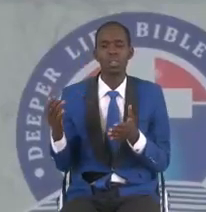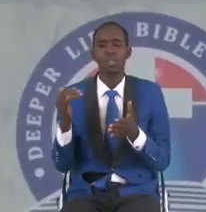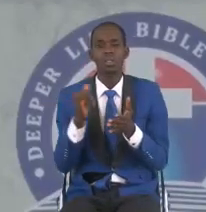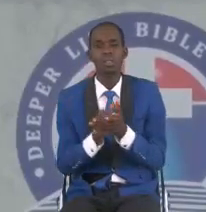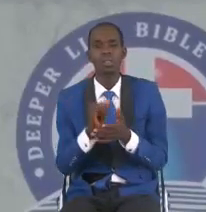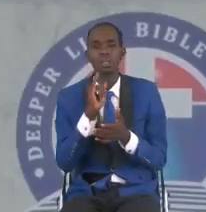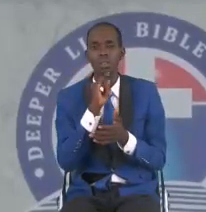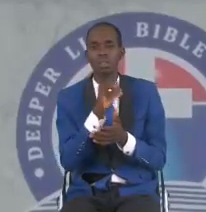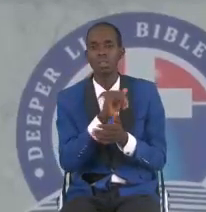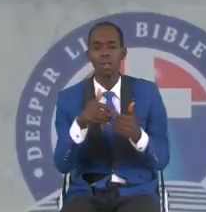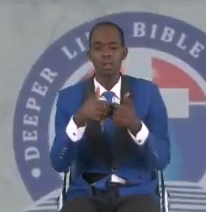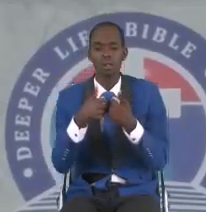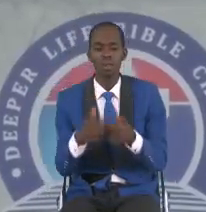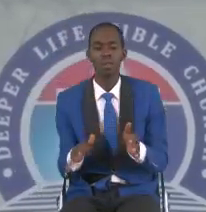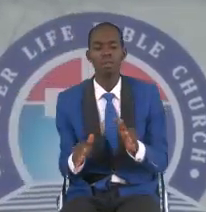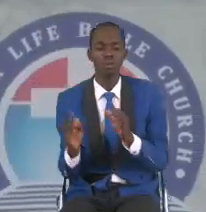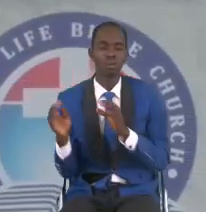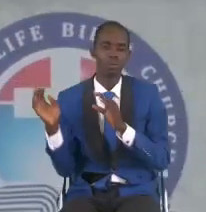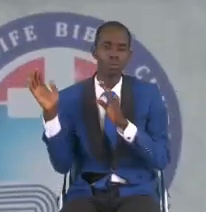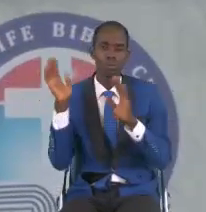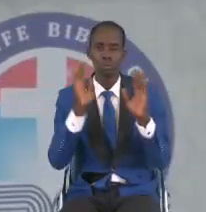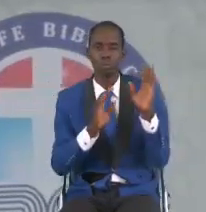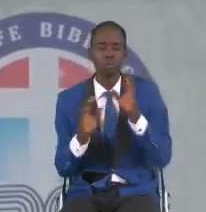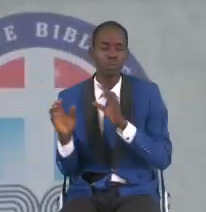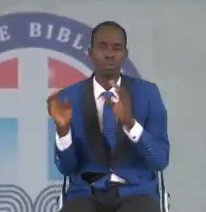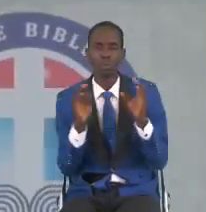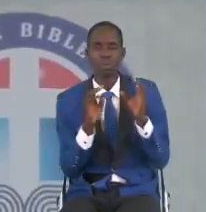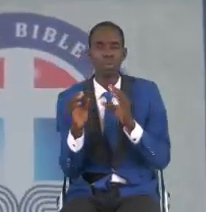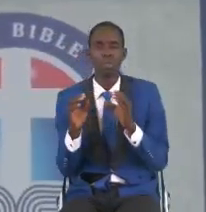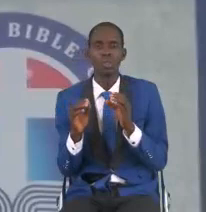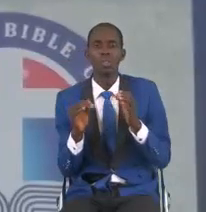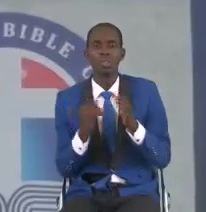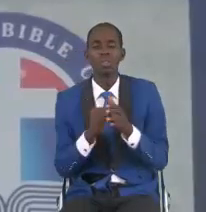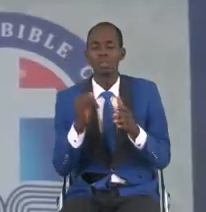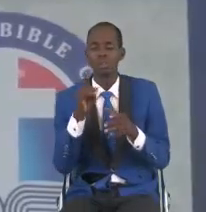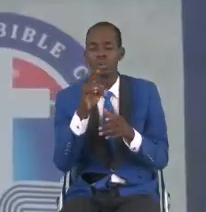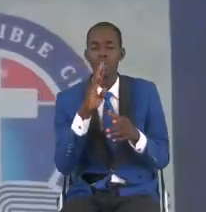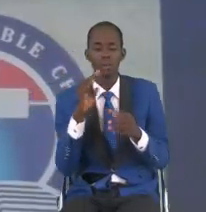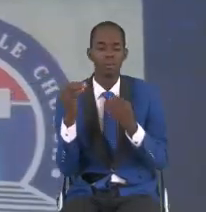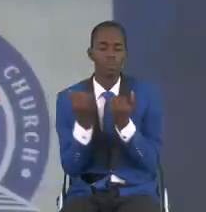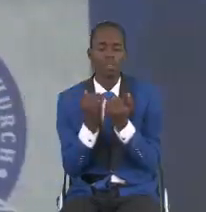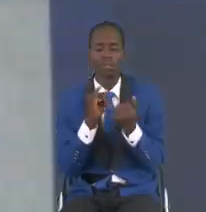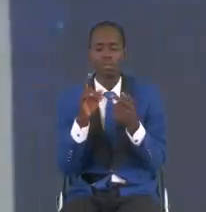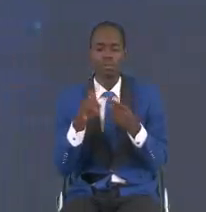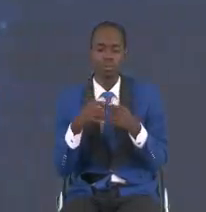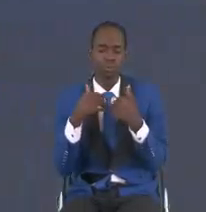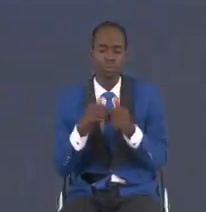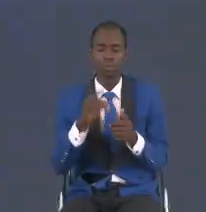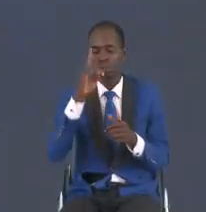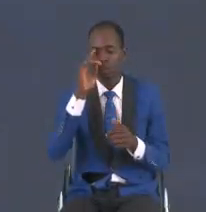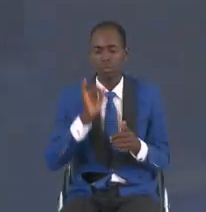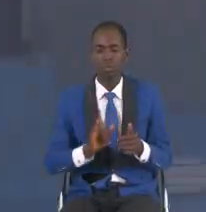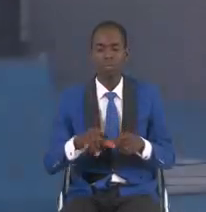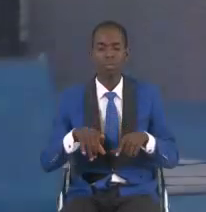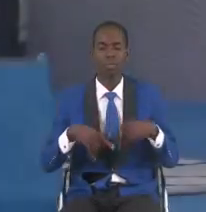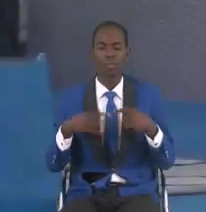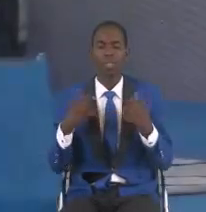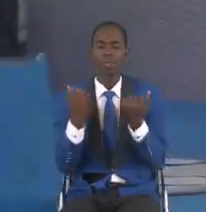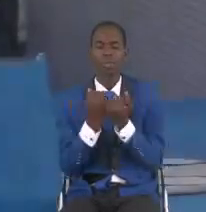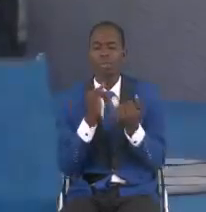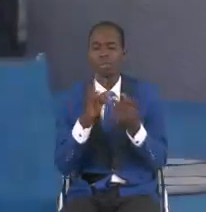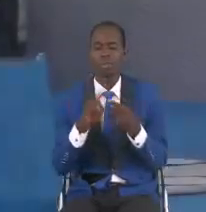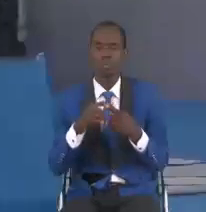a lost battle. You're fighting, you lose eternal life. You're fighting, you lose peace with God.